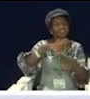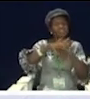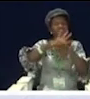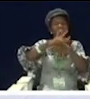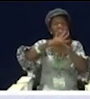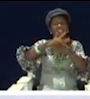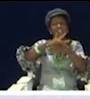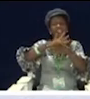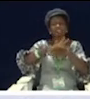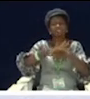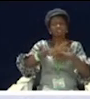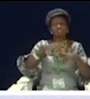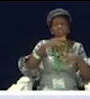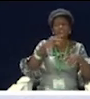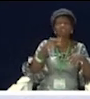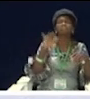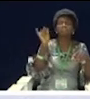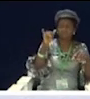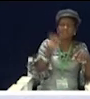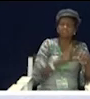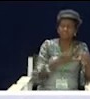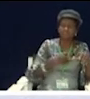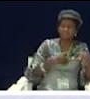I said, "Yes, I have."